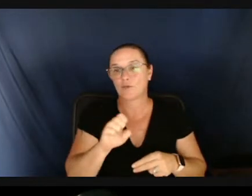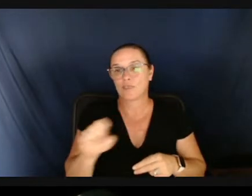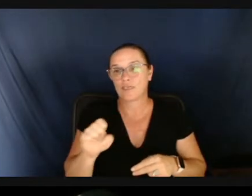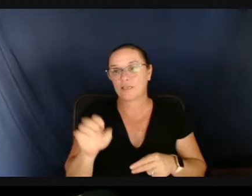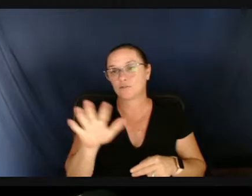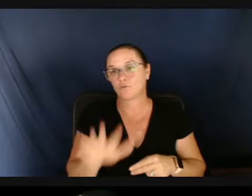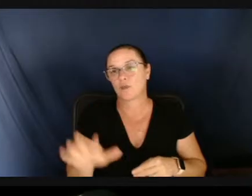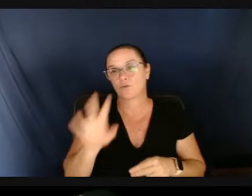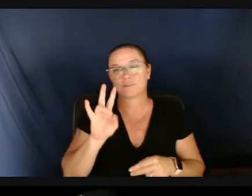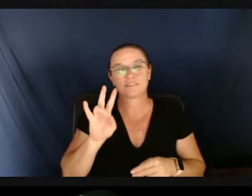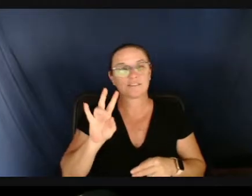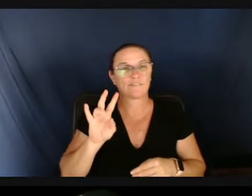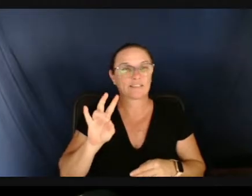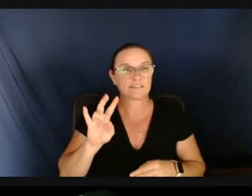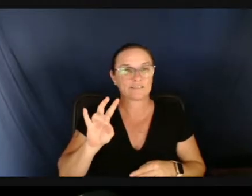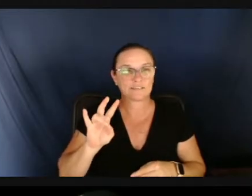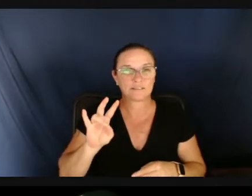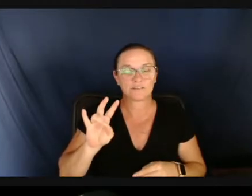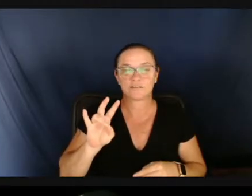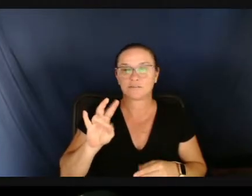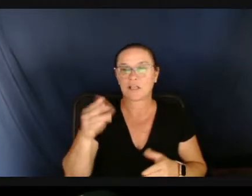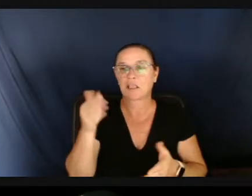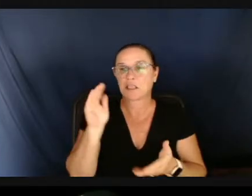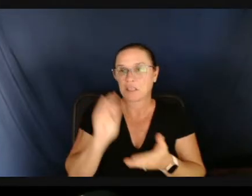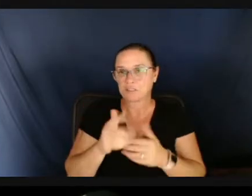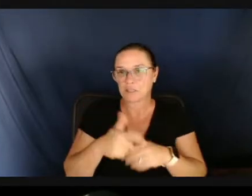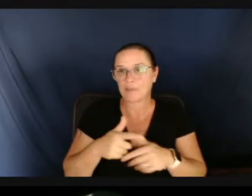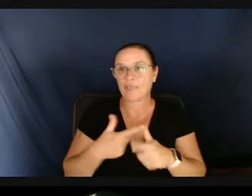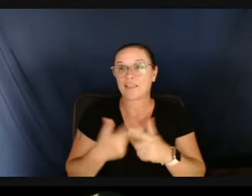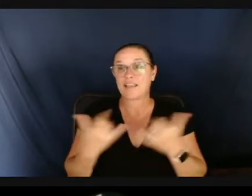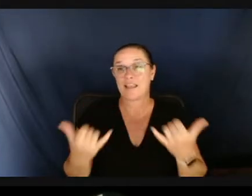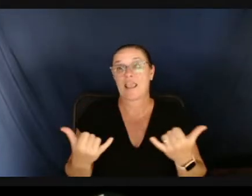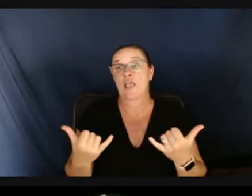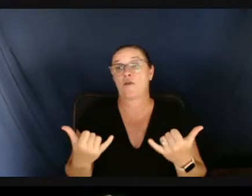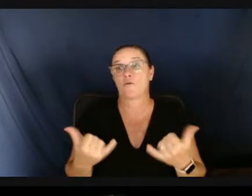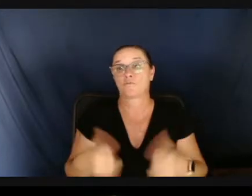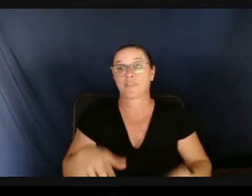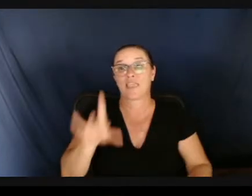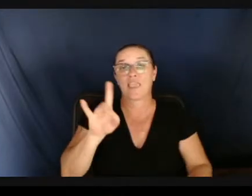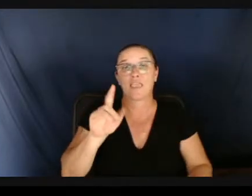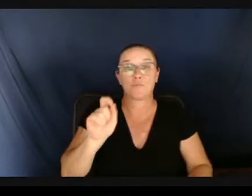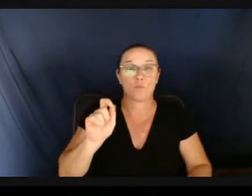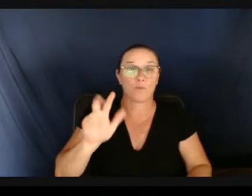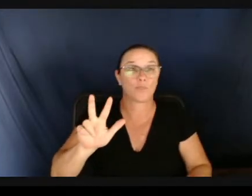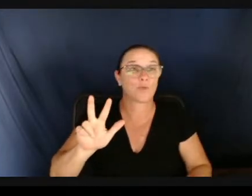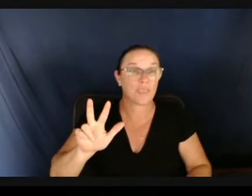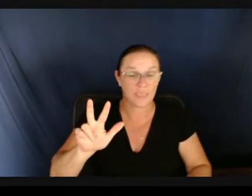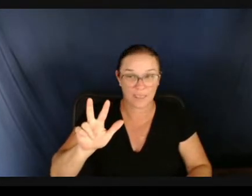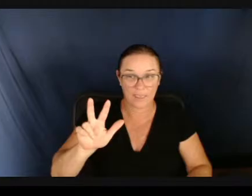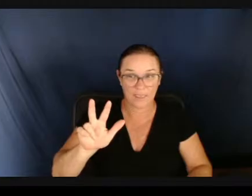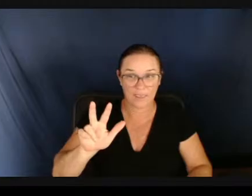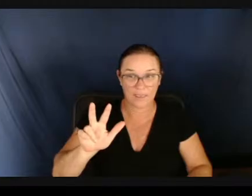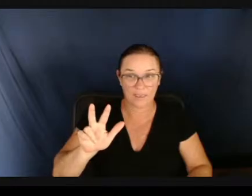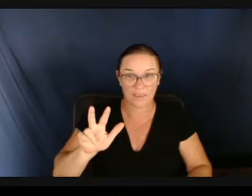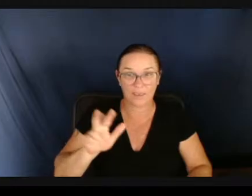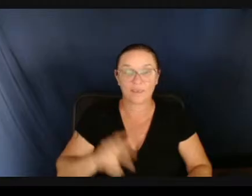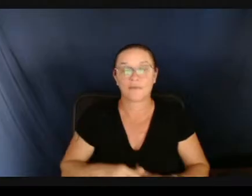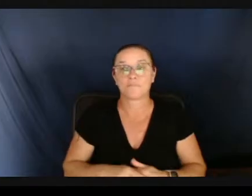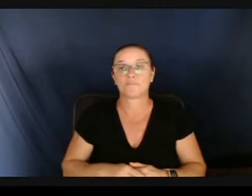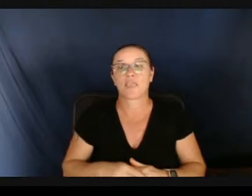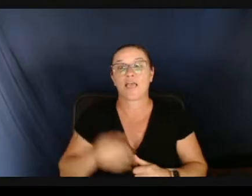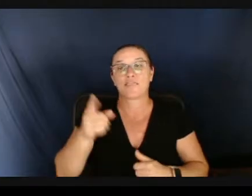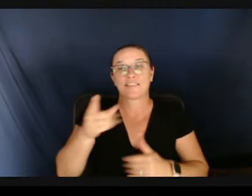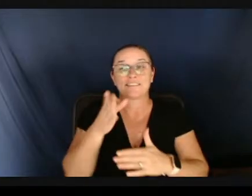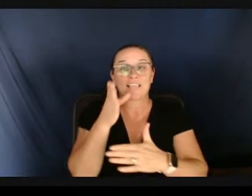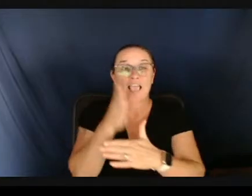7, also shorter. And we are here at 8.3. But this, importantly, is